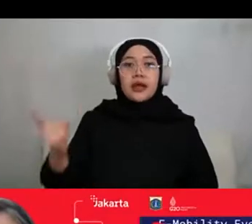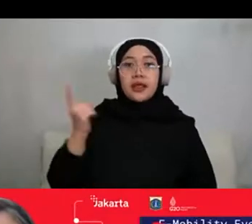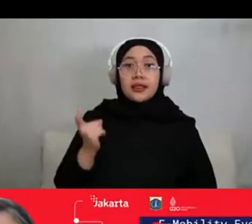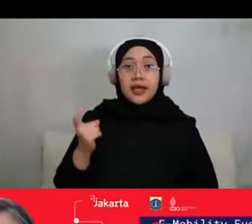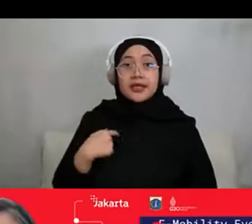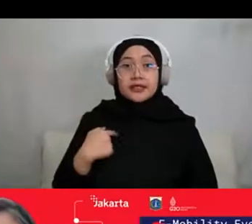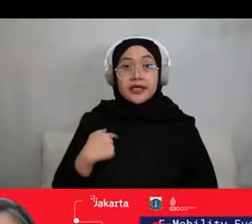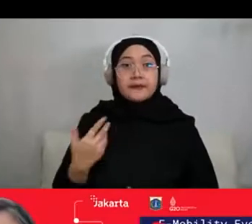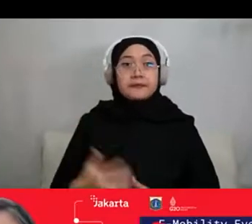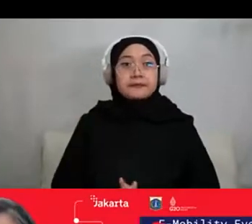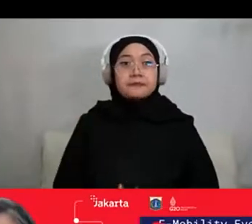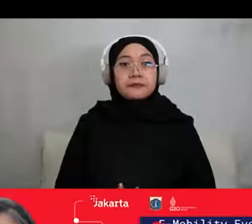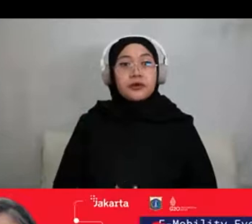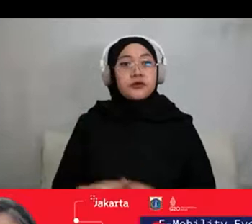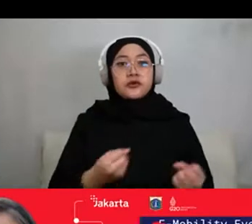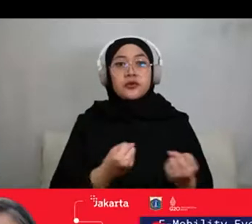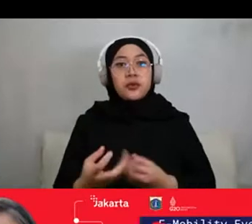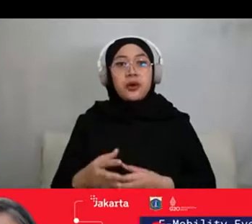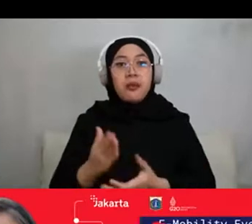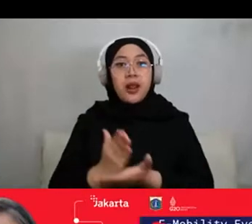is the tenure of contract? Yes.